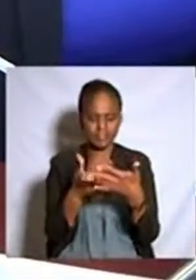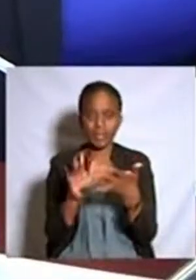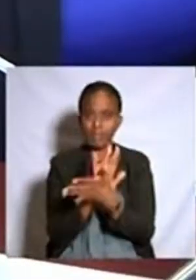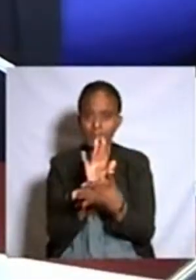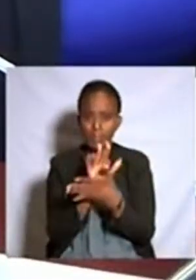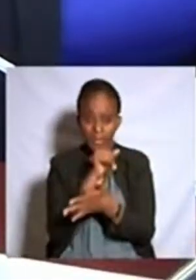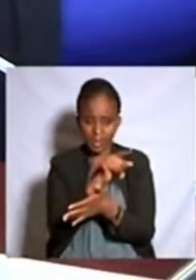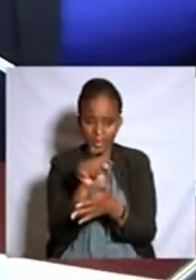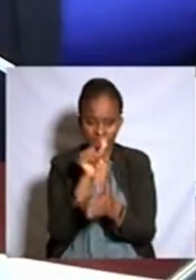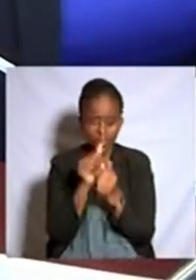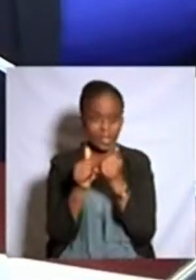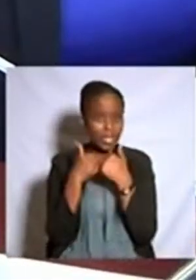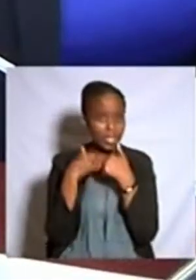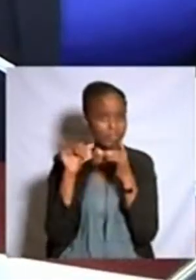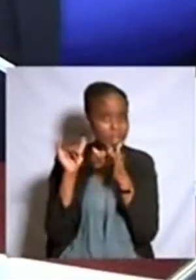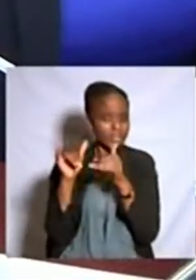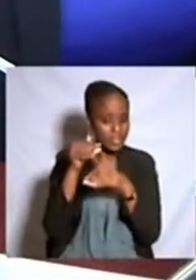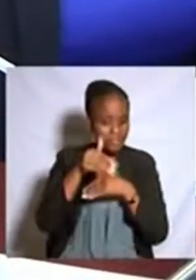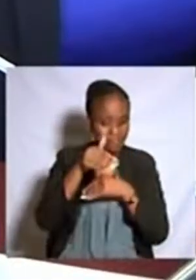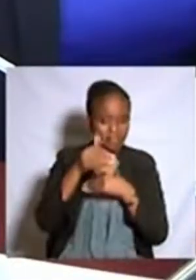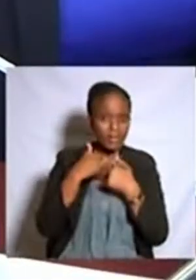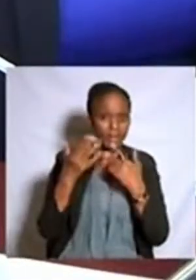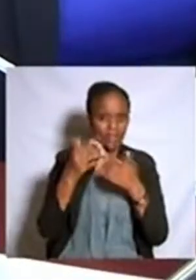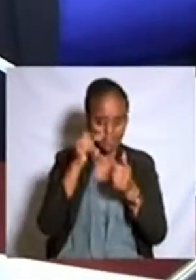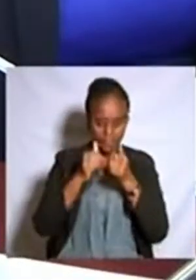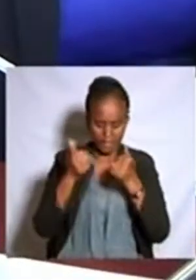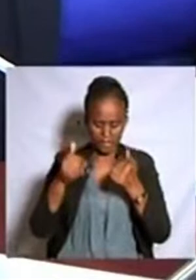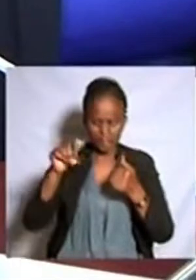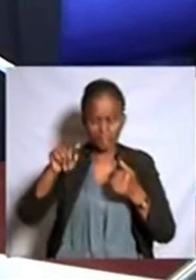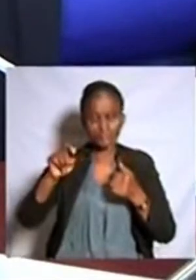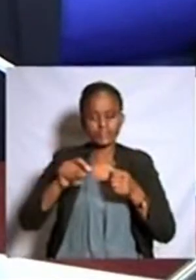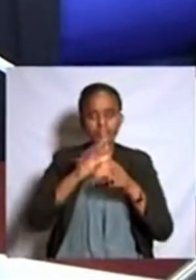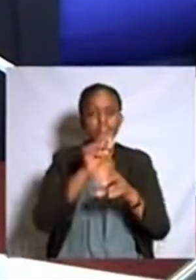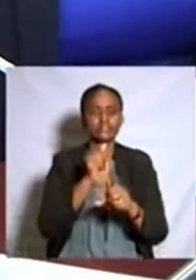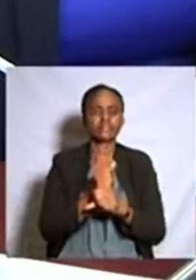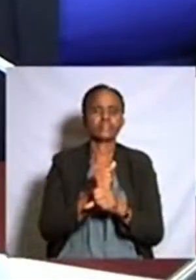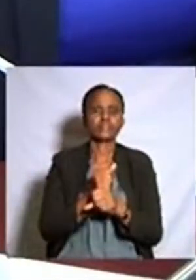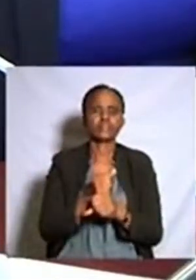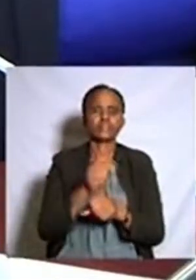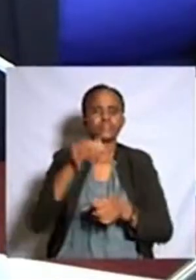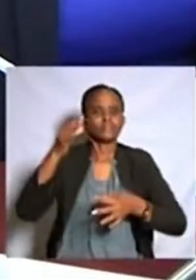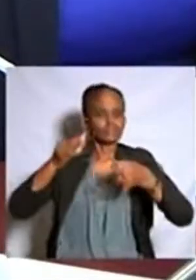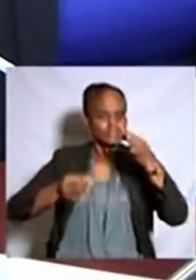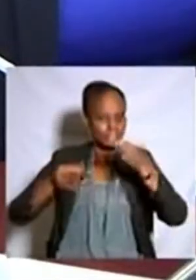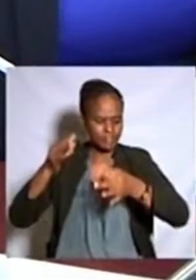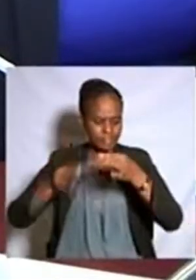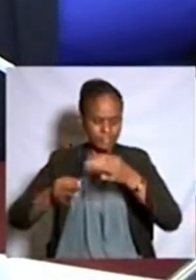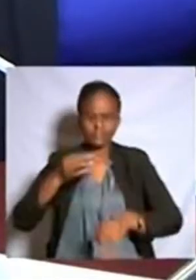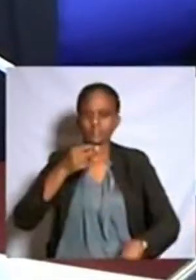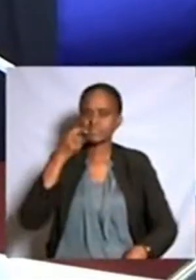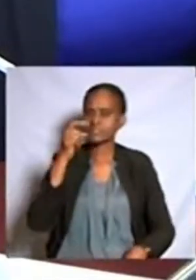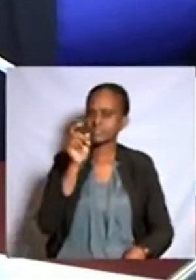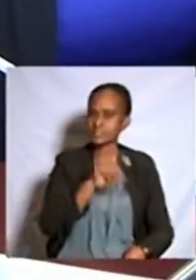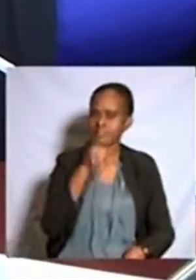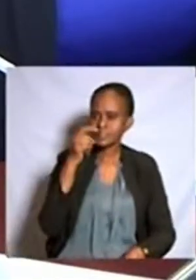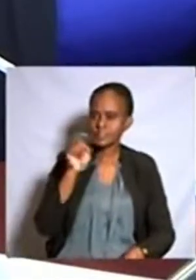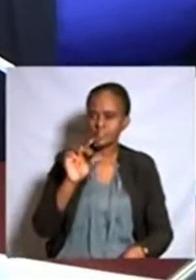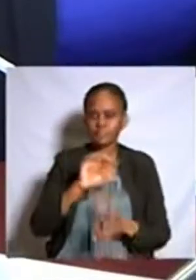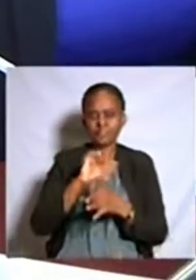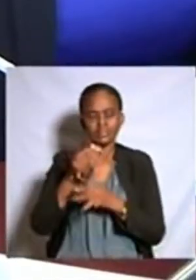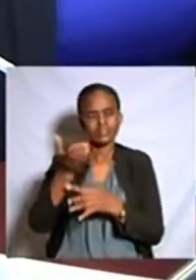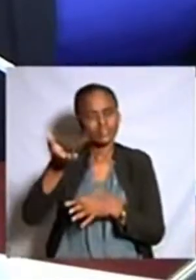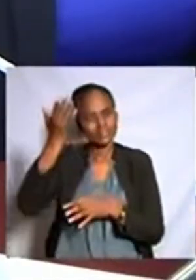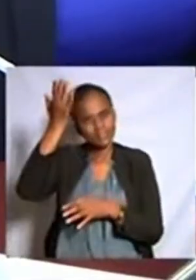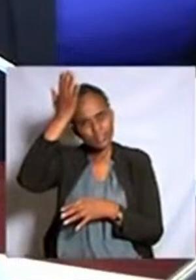mortgages which have remained unregistered due to the need to obtain court orders or upgrade